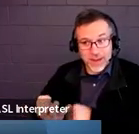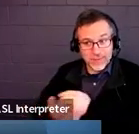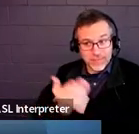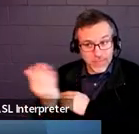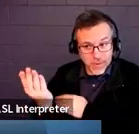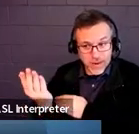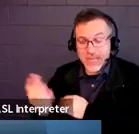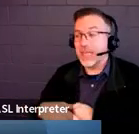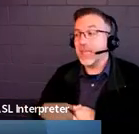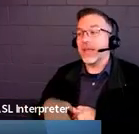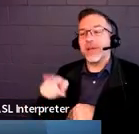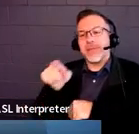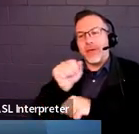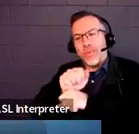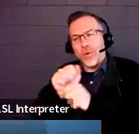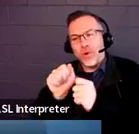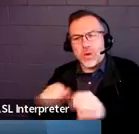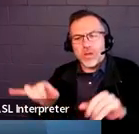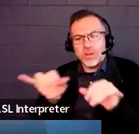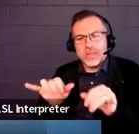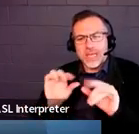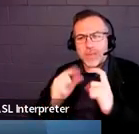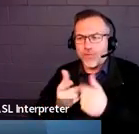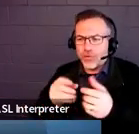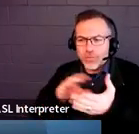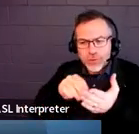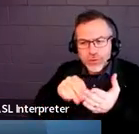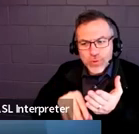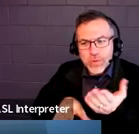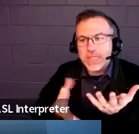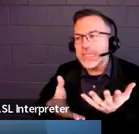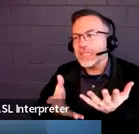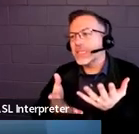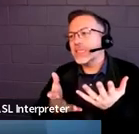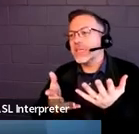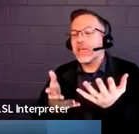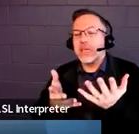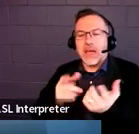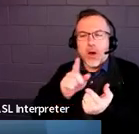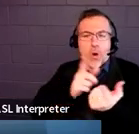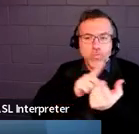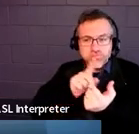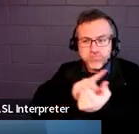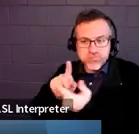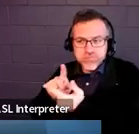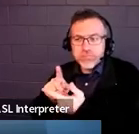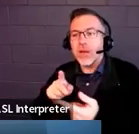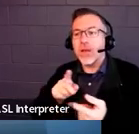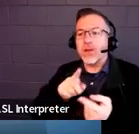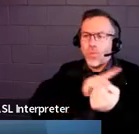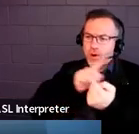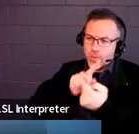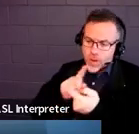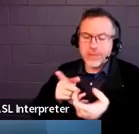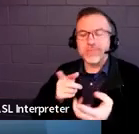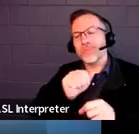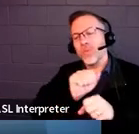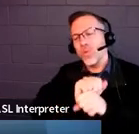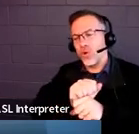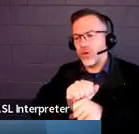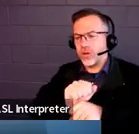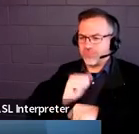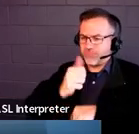of students, or if you have a small school, work with the same group of students and work out a timeline and time frame to do